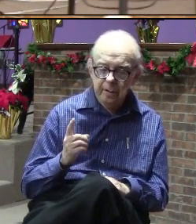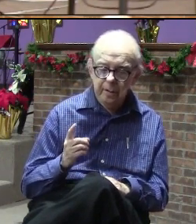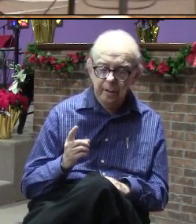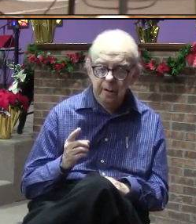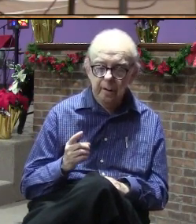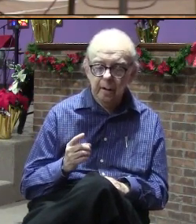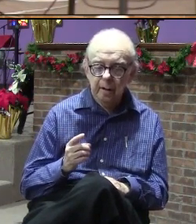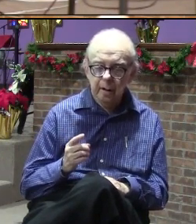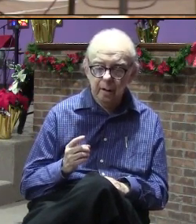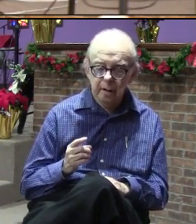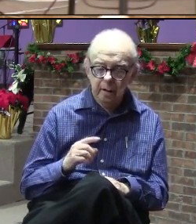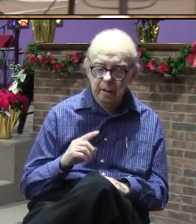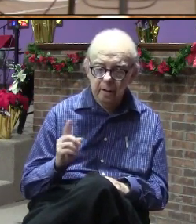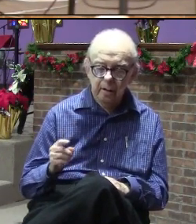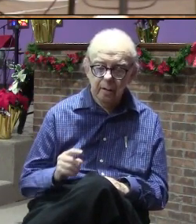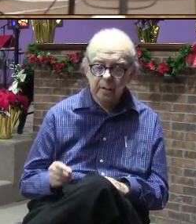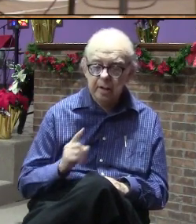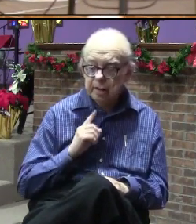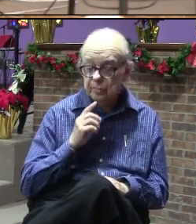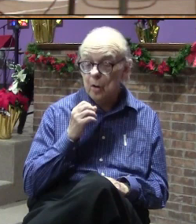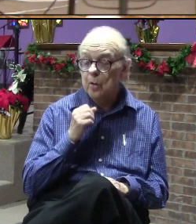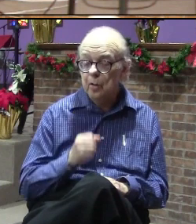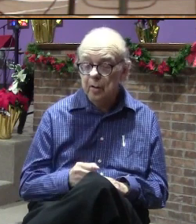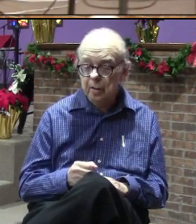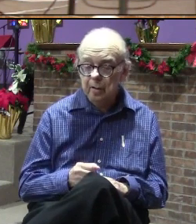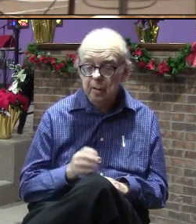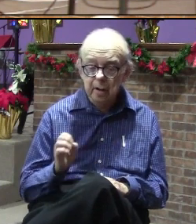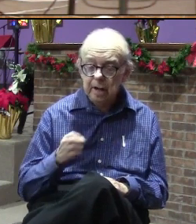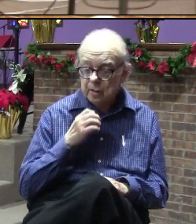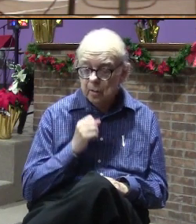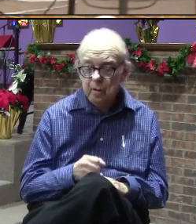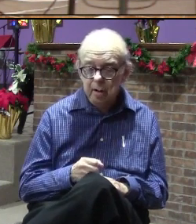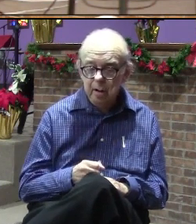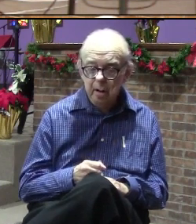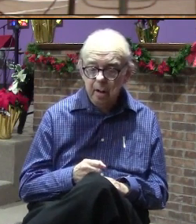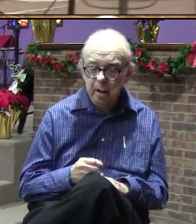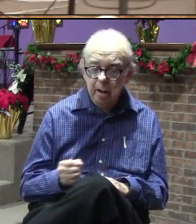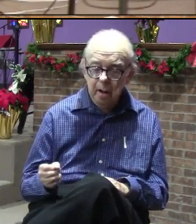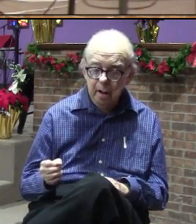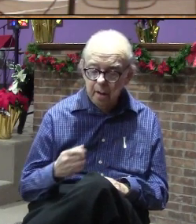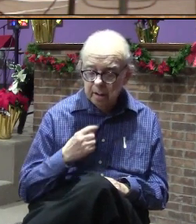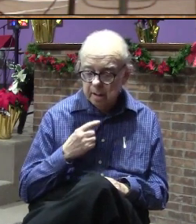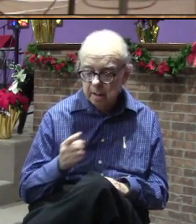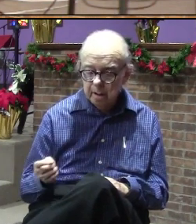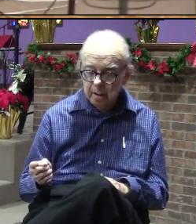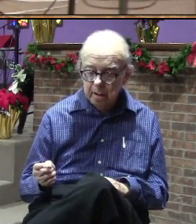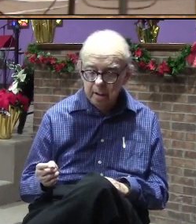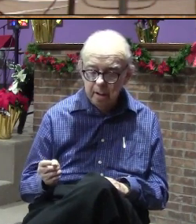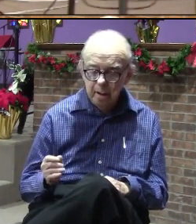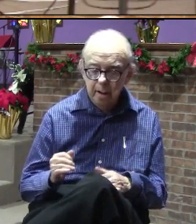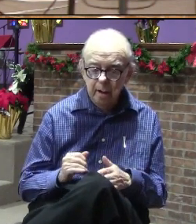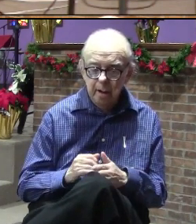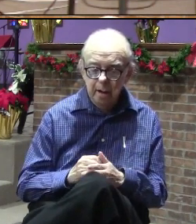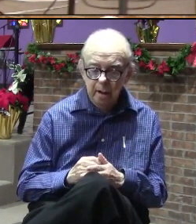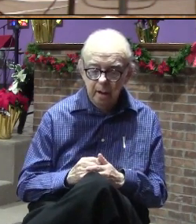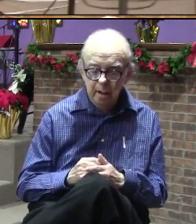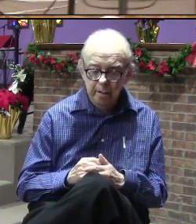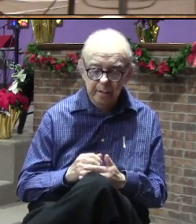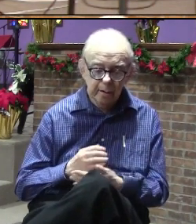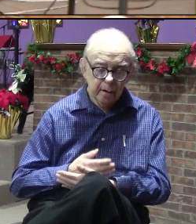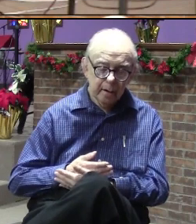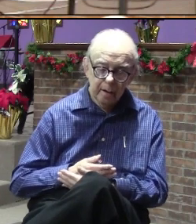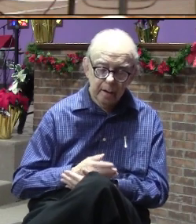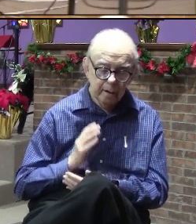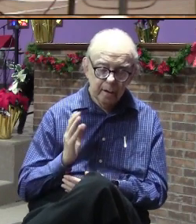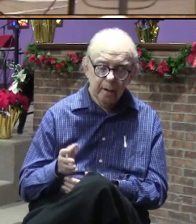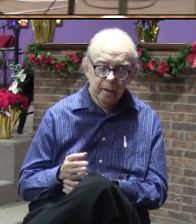something. Zechariah's old, Elizabeth old, and he's telling them, This little child is